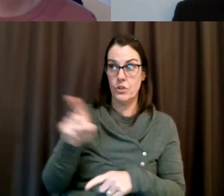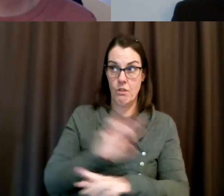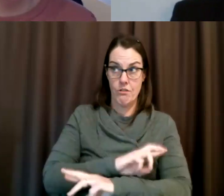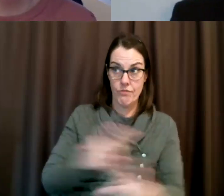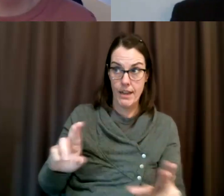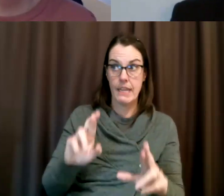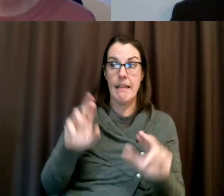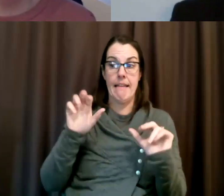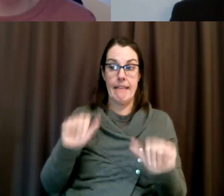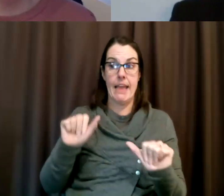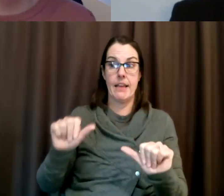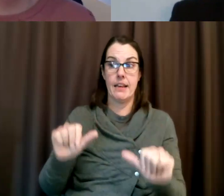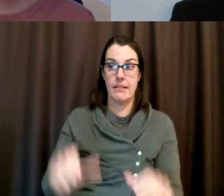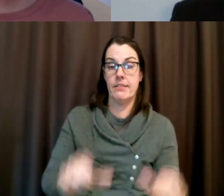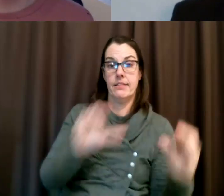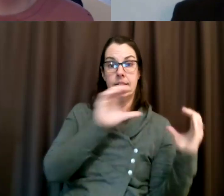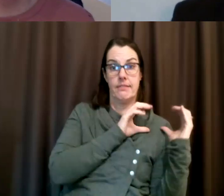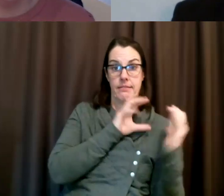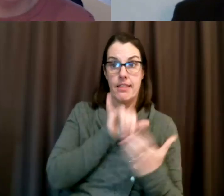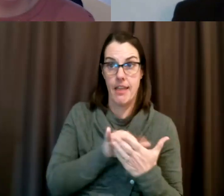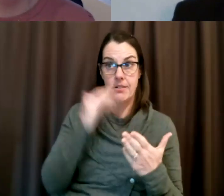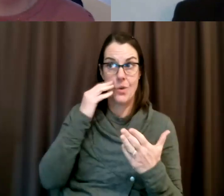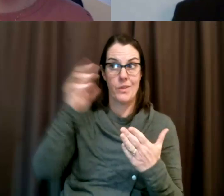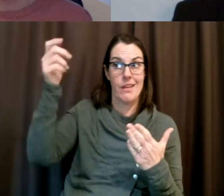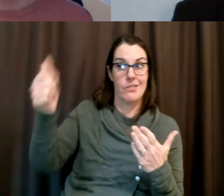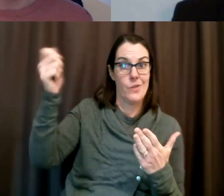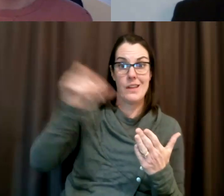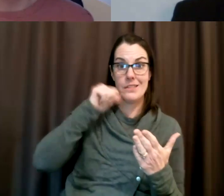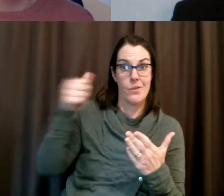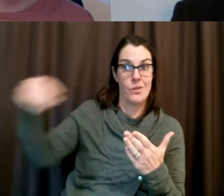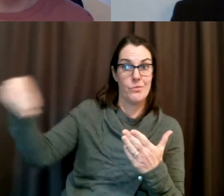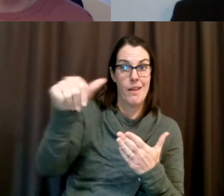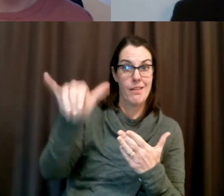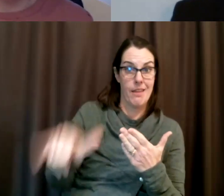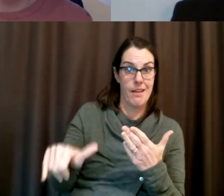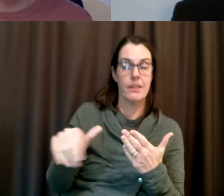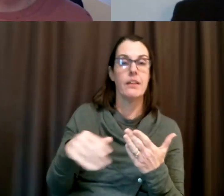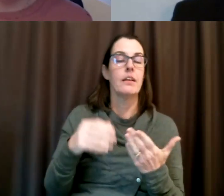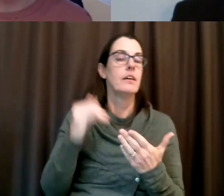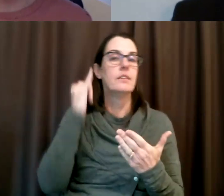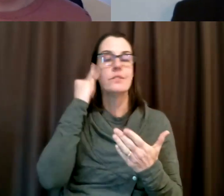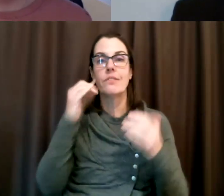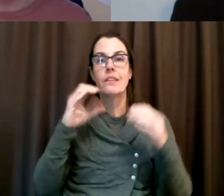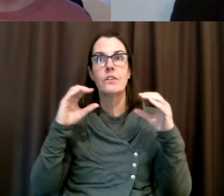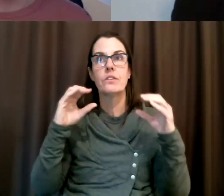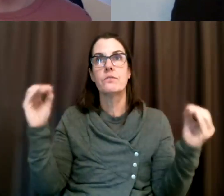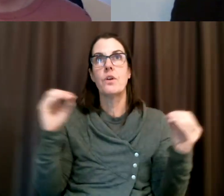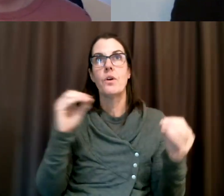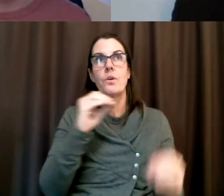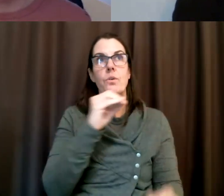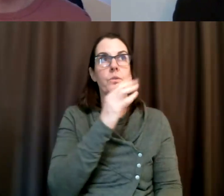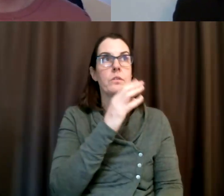ready to take that on. So knowing that if it doesn't, if there's not indirect allowed,